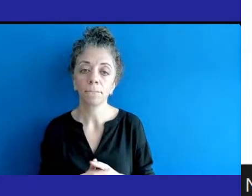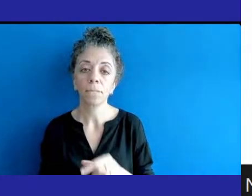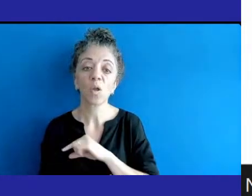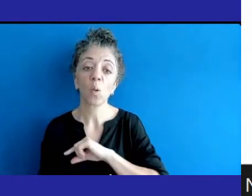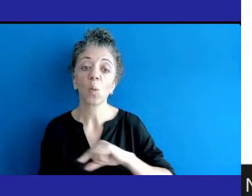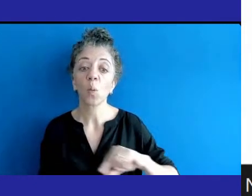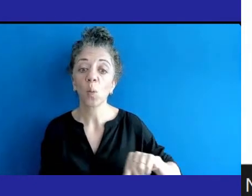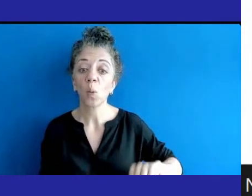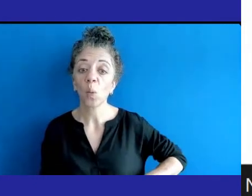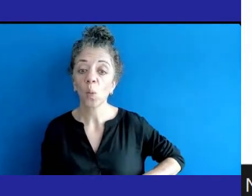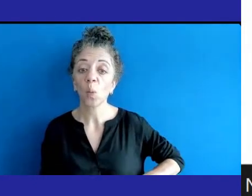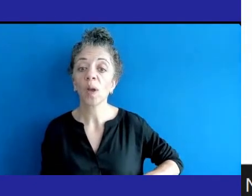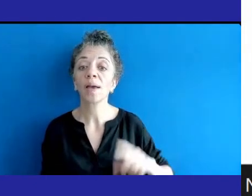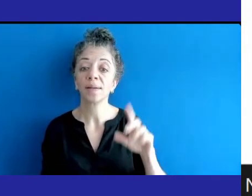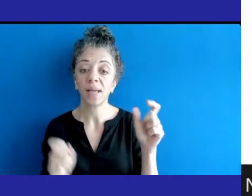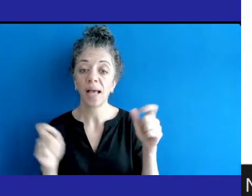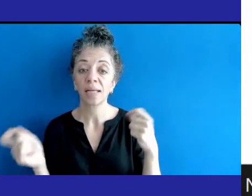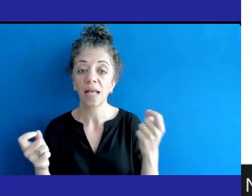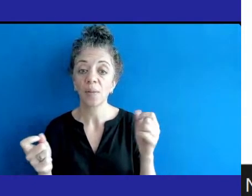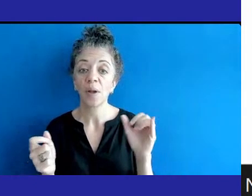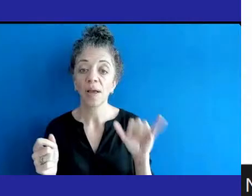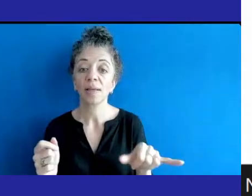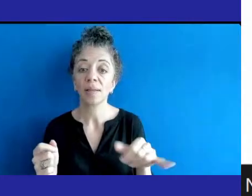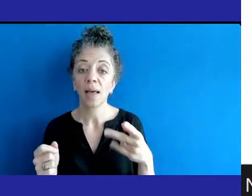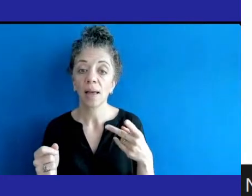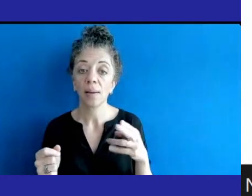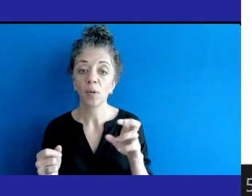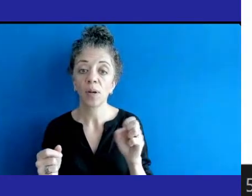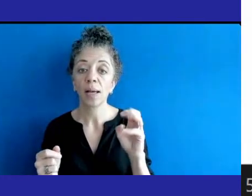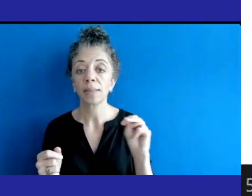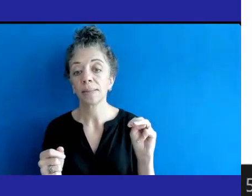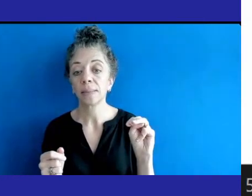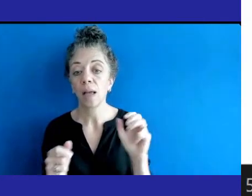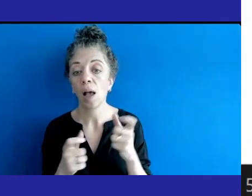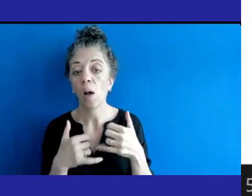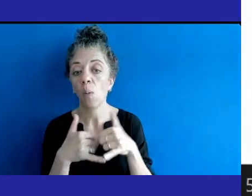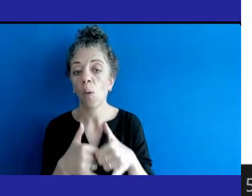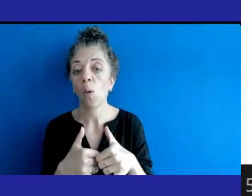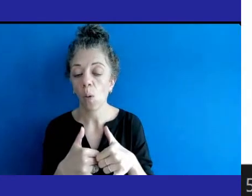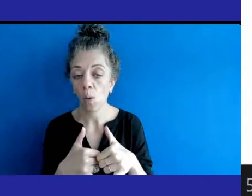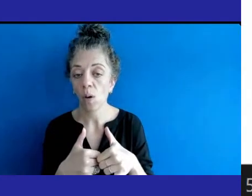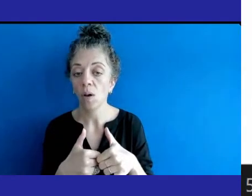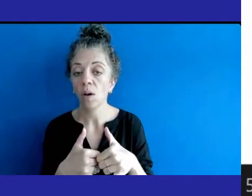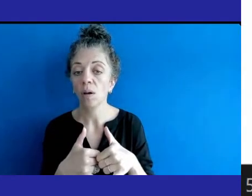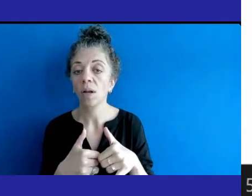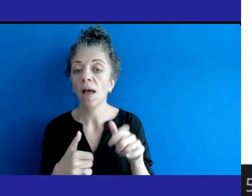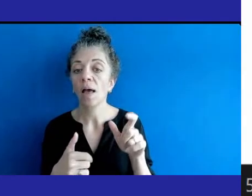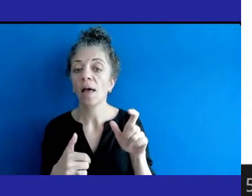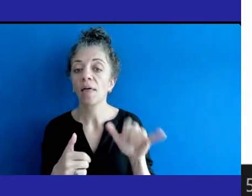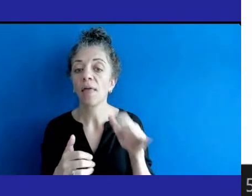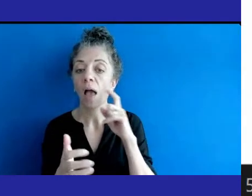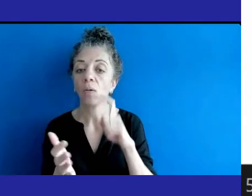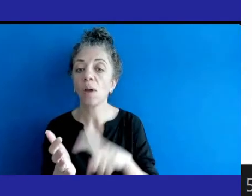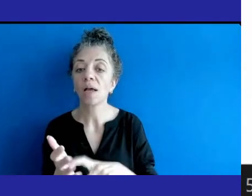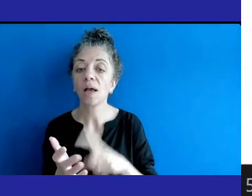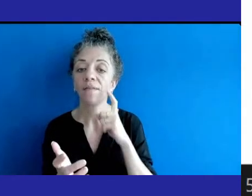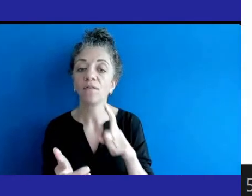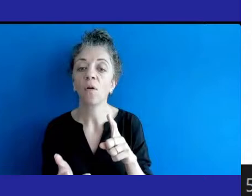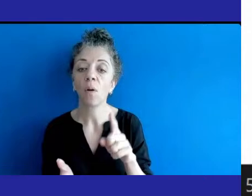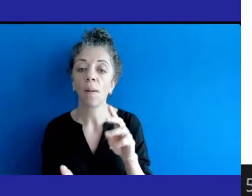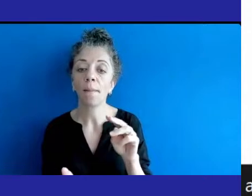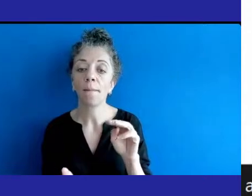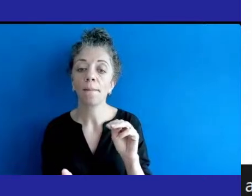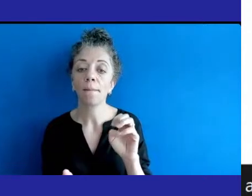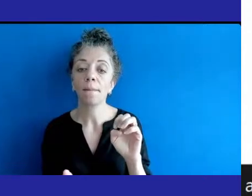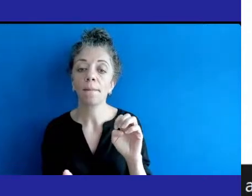celebrated the PRISM Award. This national award signifies a premier recognition in the specialty of med-surg, and Queens B4 East Unit is the first